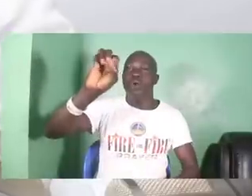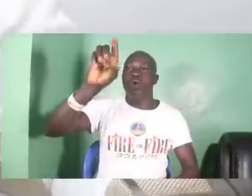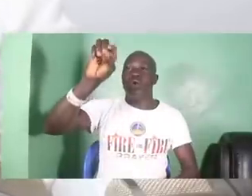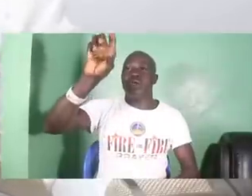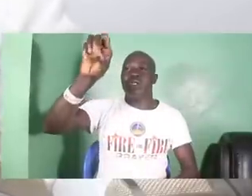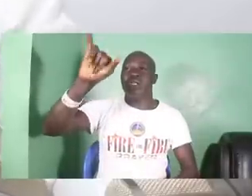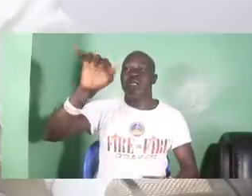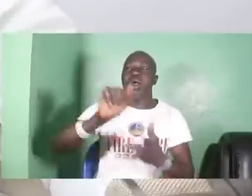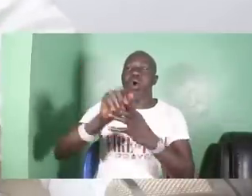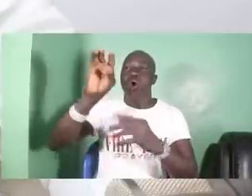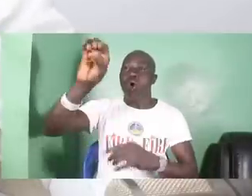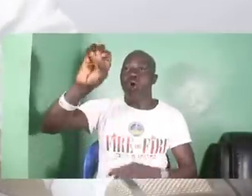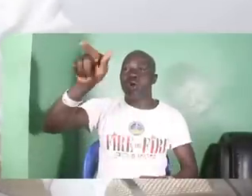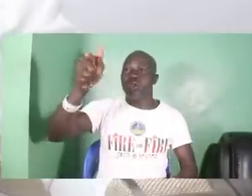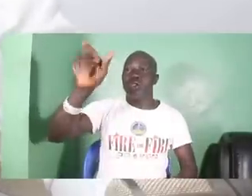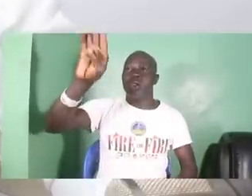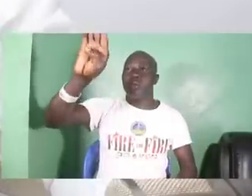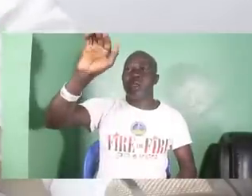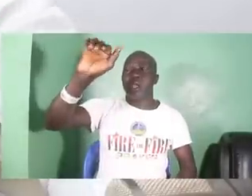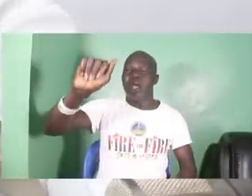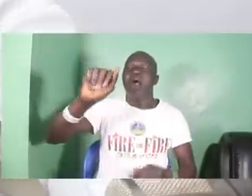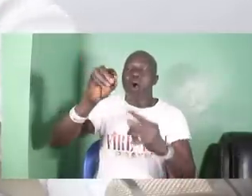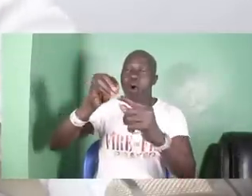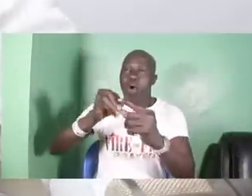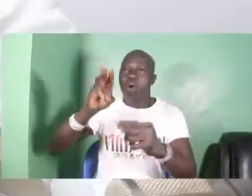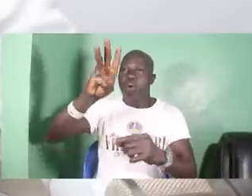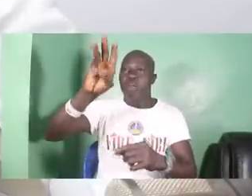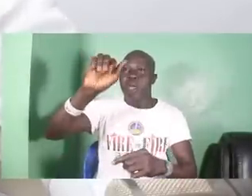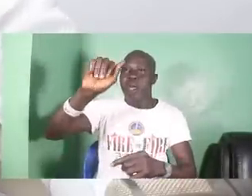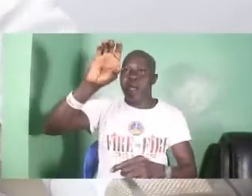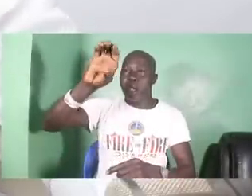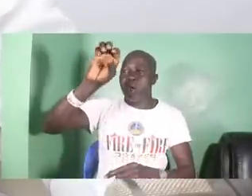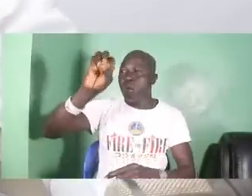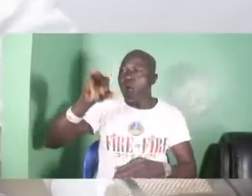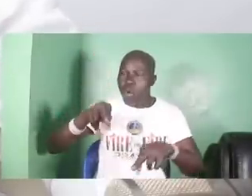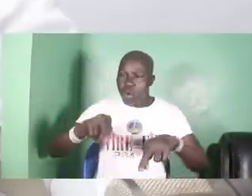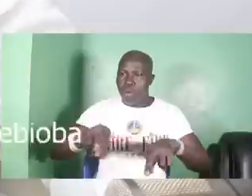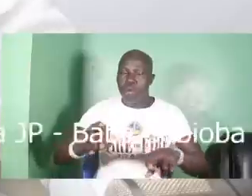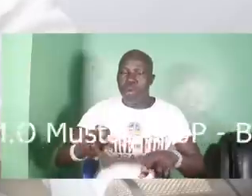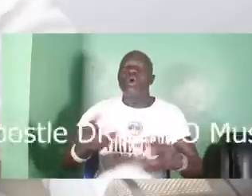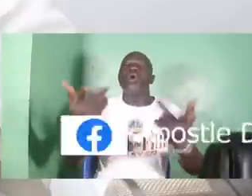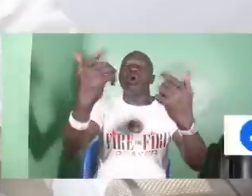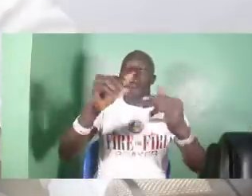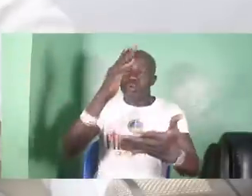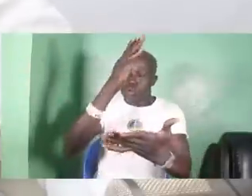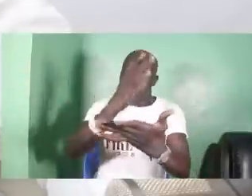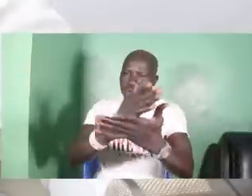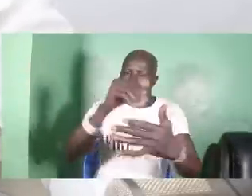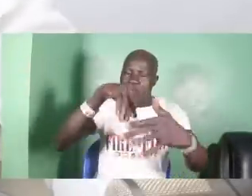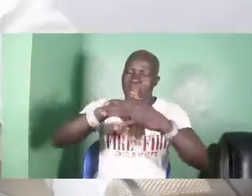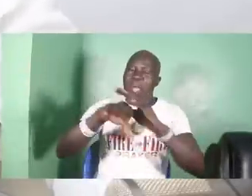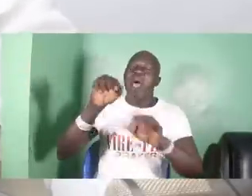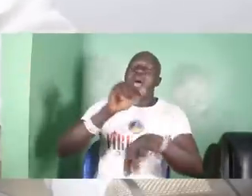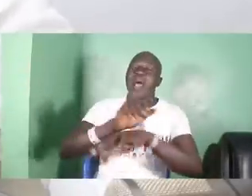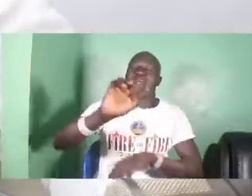Ogba from Ogba to bambo lati Wapko we are coming from Wapko Road straight come straight down we are drone Agidigbe bus stop. You are light